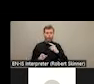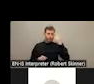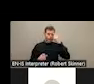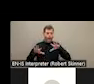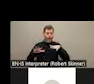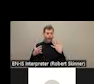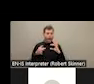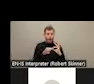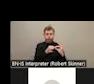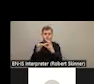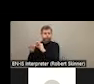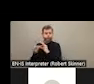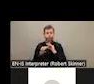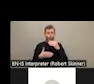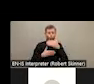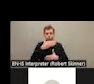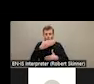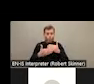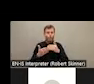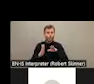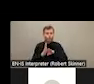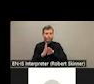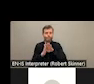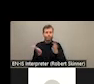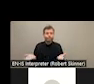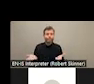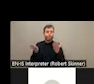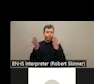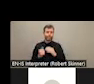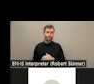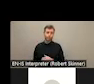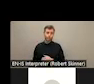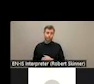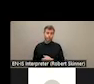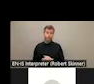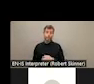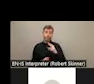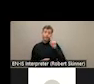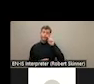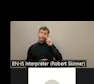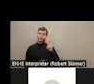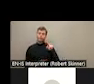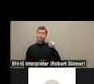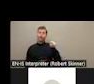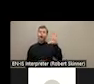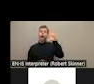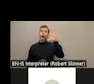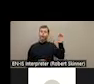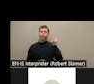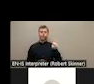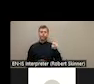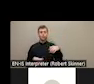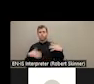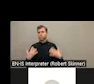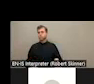stakeholders, especially, I reiterate, the private sector, that have their important roles to play in